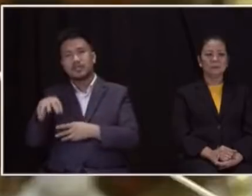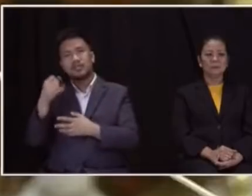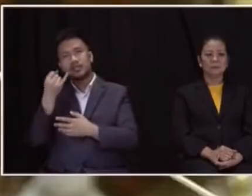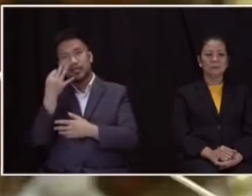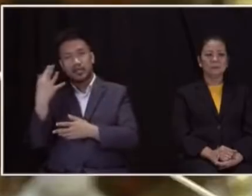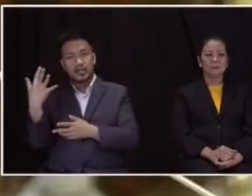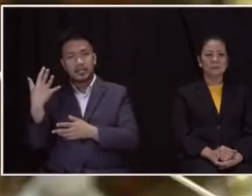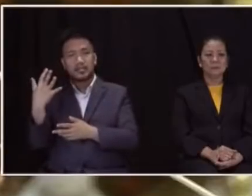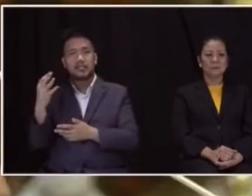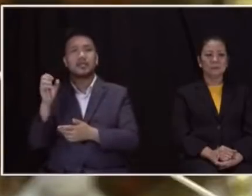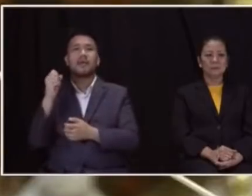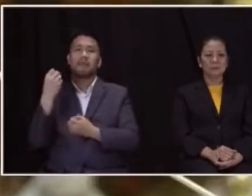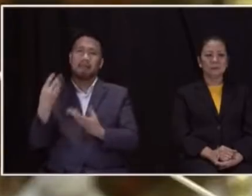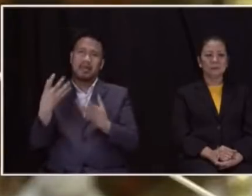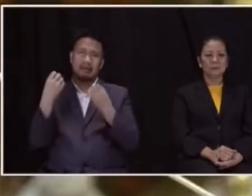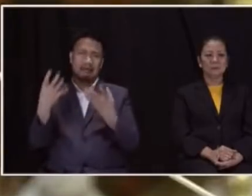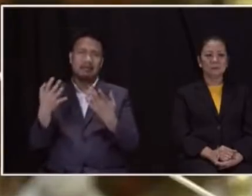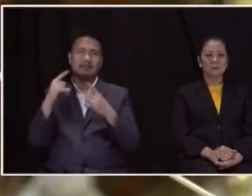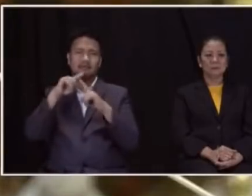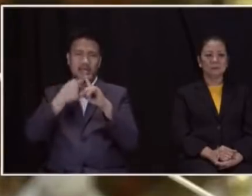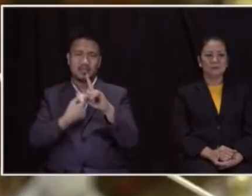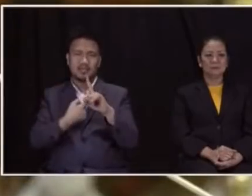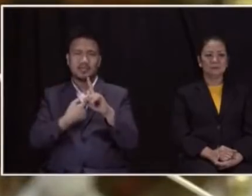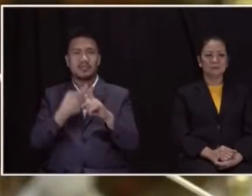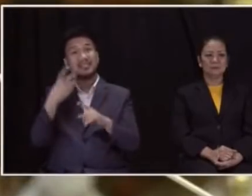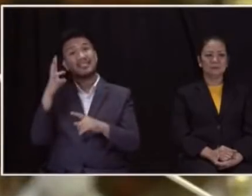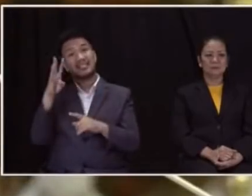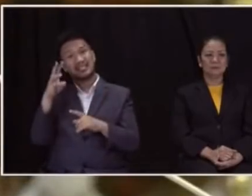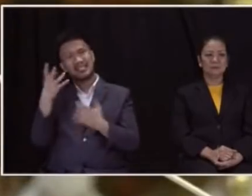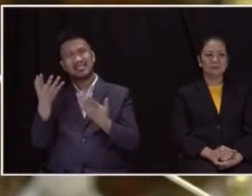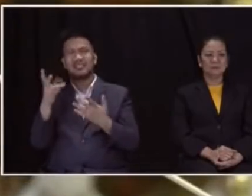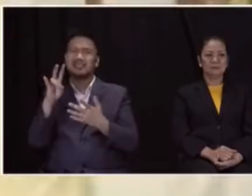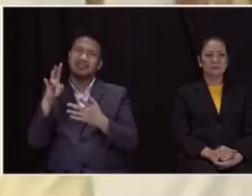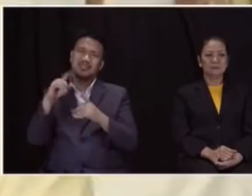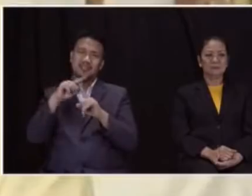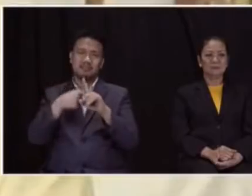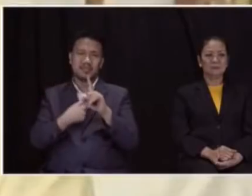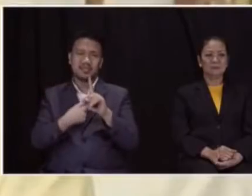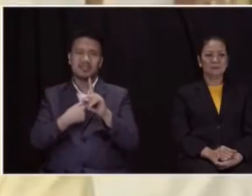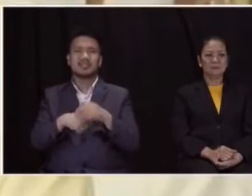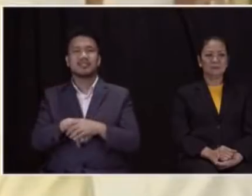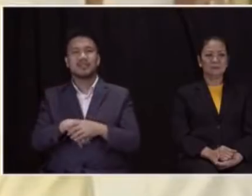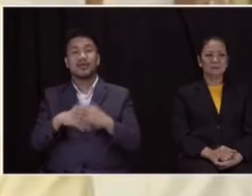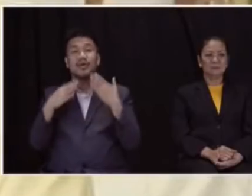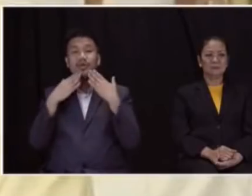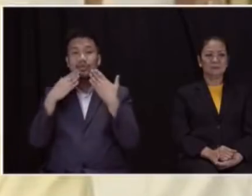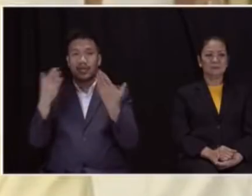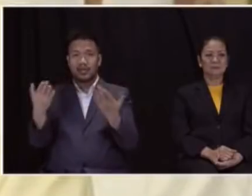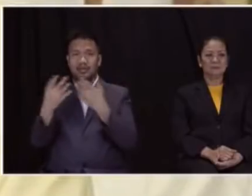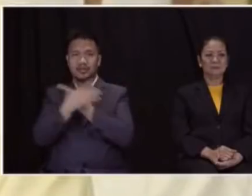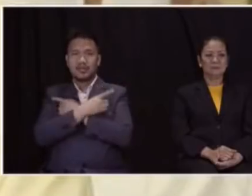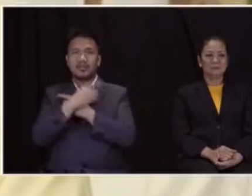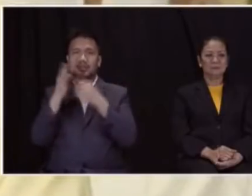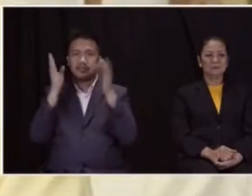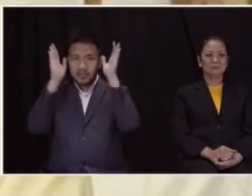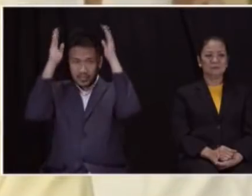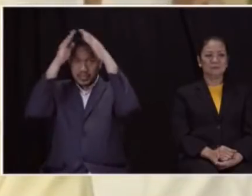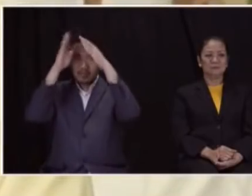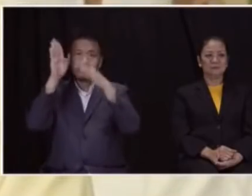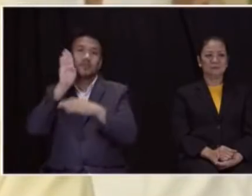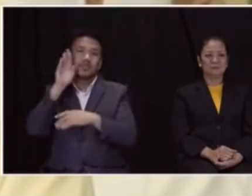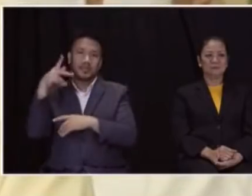past many months, 16, 17 months. Thank you, dear Bishop Padillo,